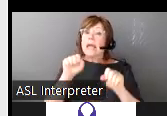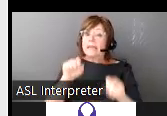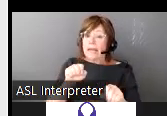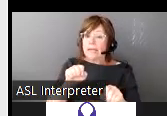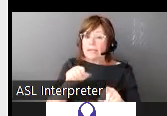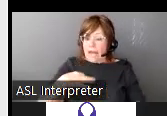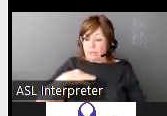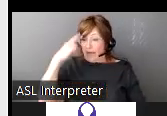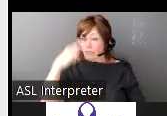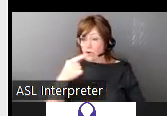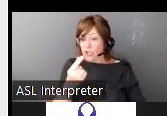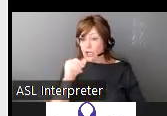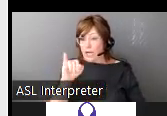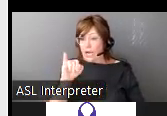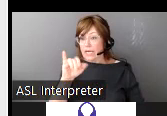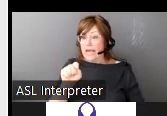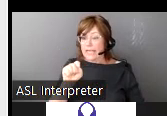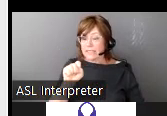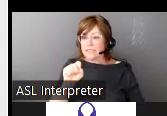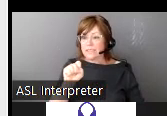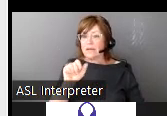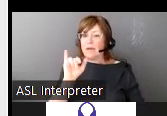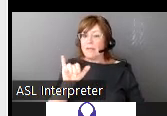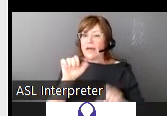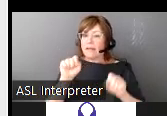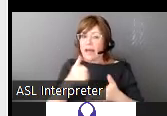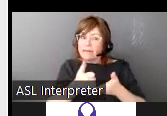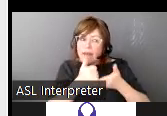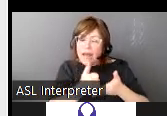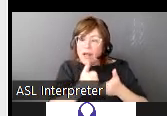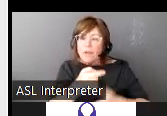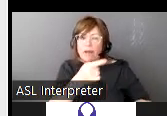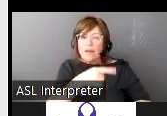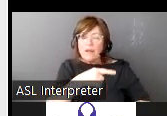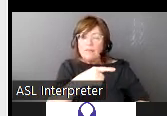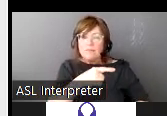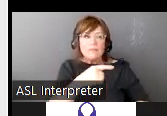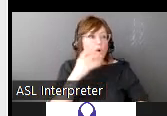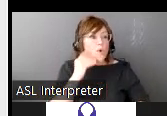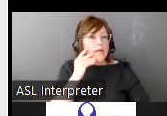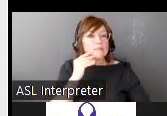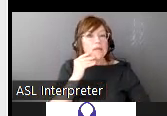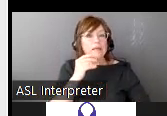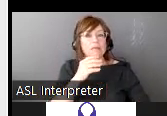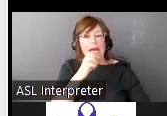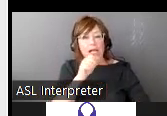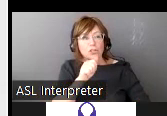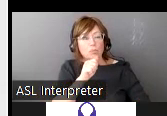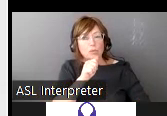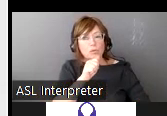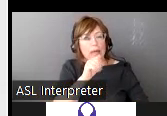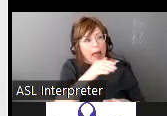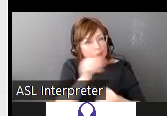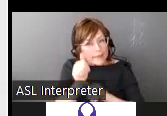Income Supplement. These resources can help older adults experiencing elder abuse to leave their abusers. However, for many